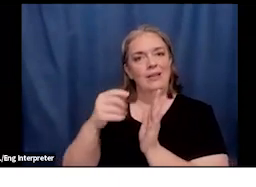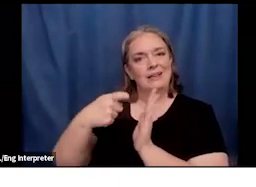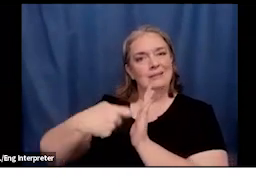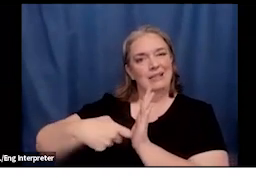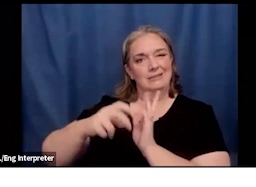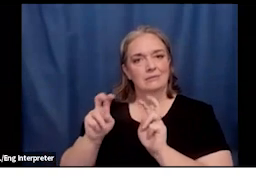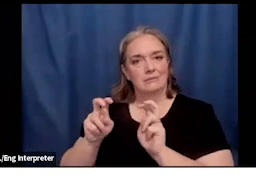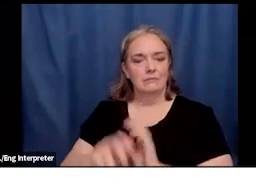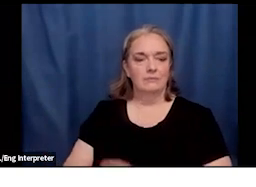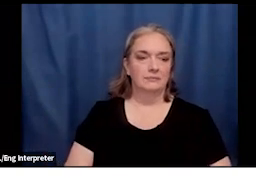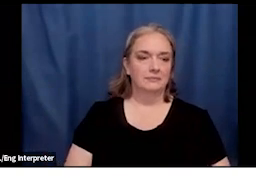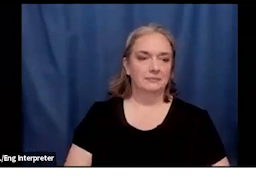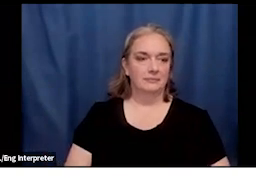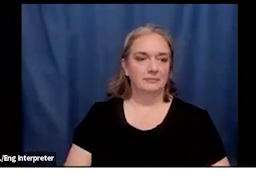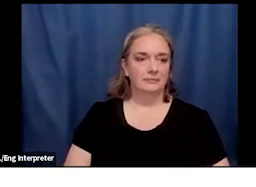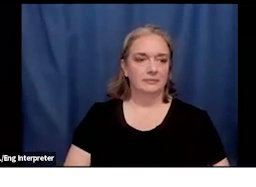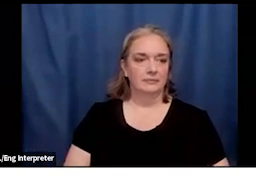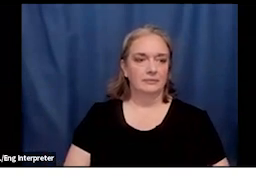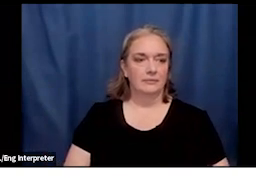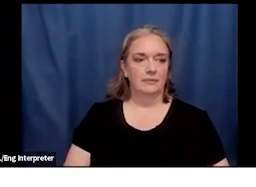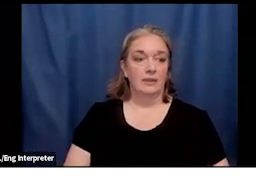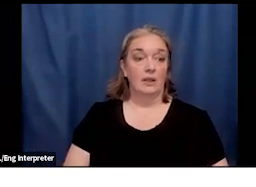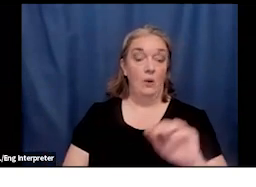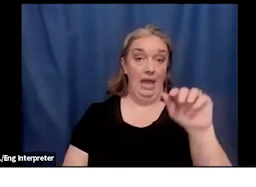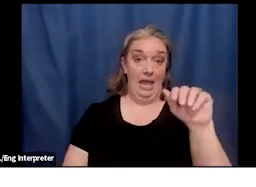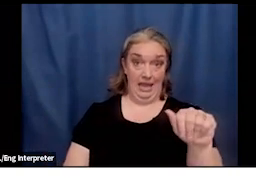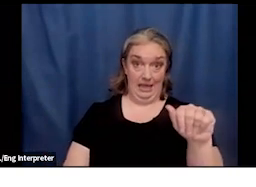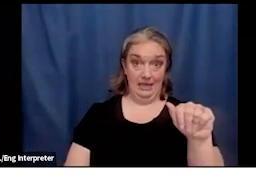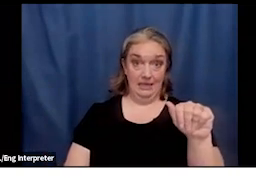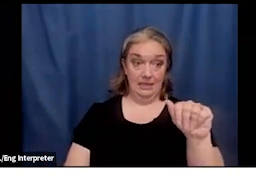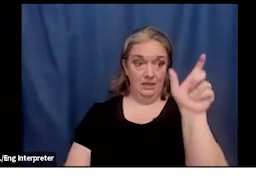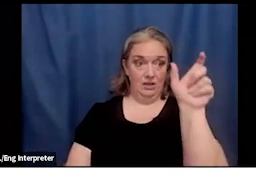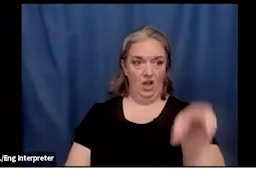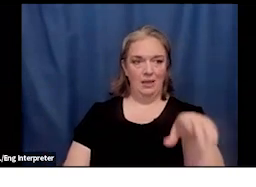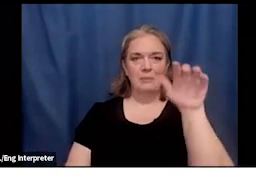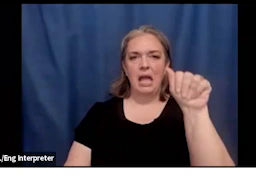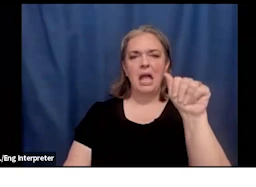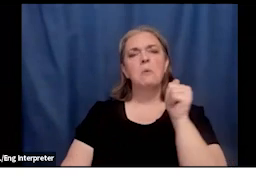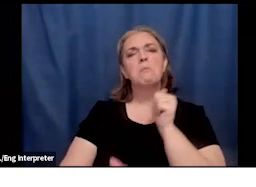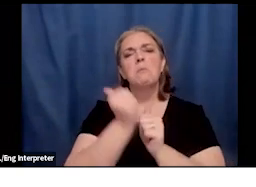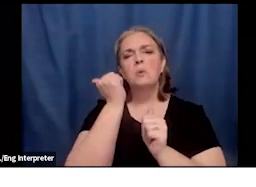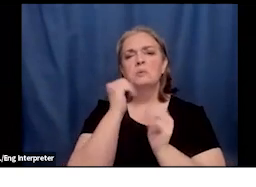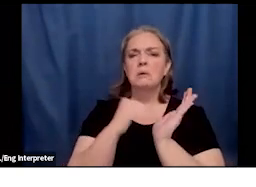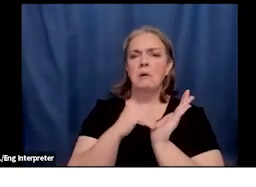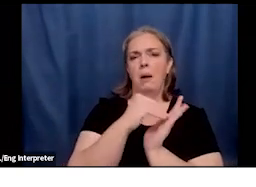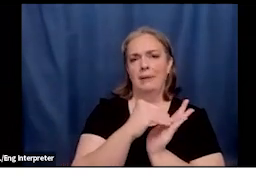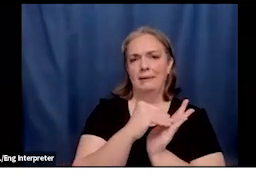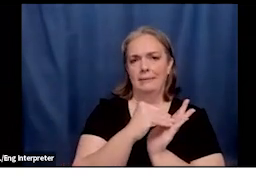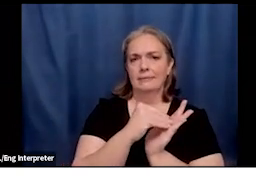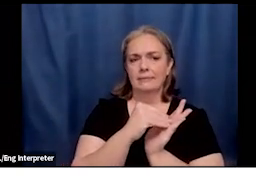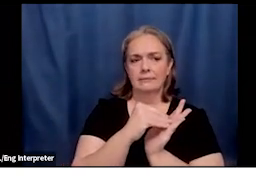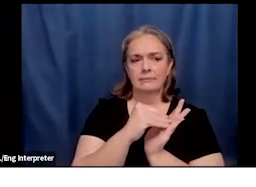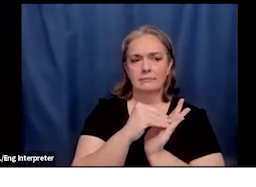So you'll notice in column A that we have listed what I guess are like the most common expense